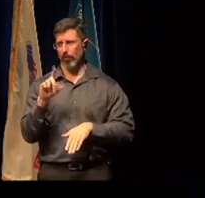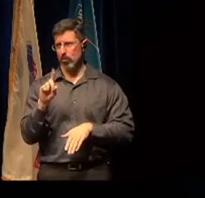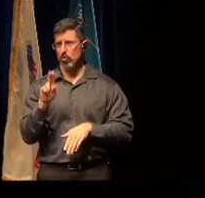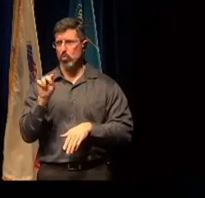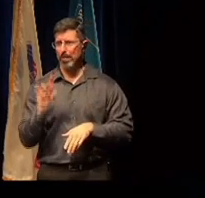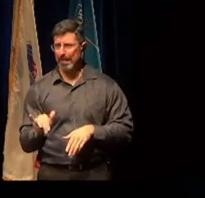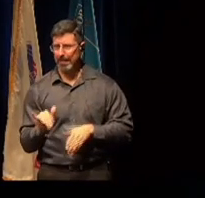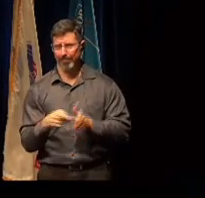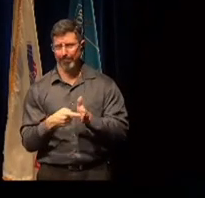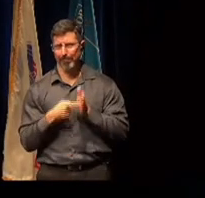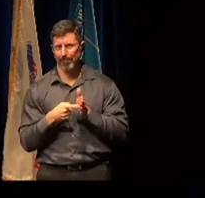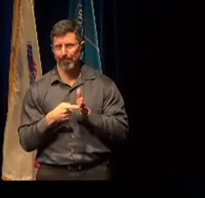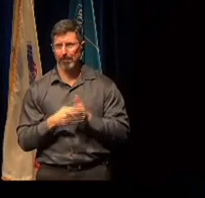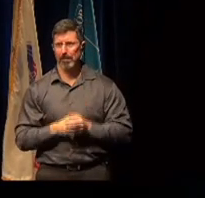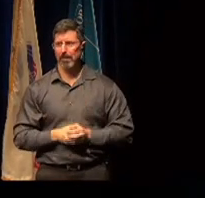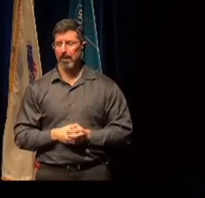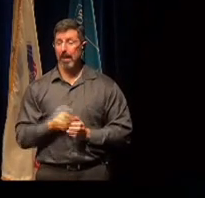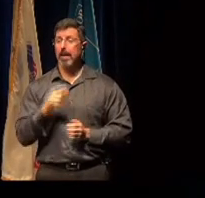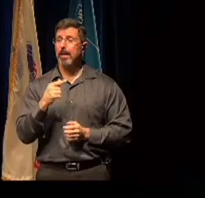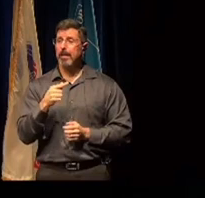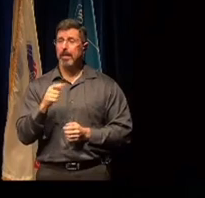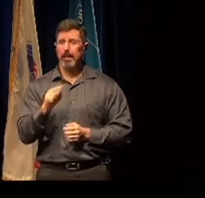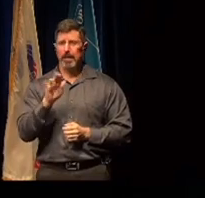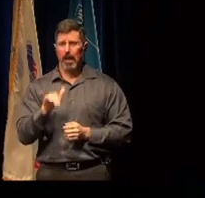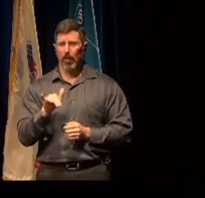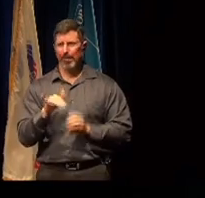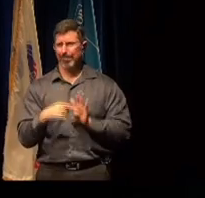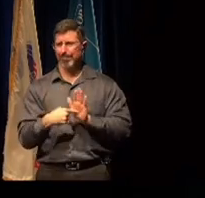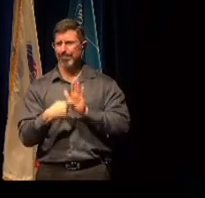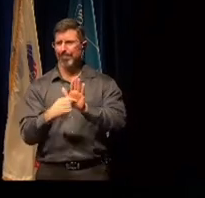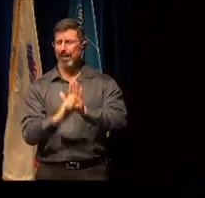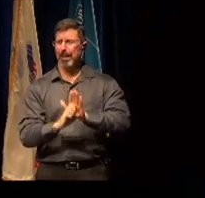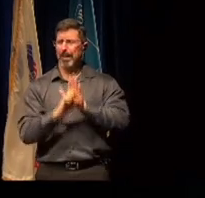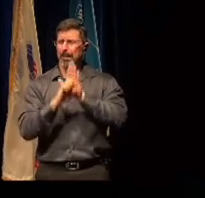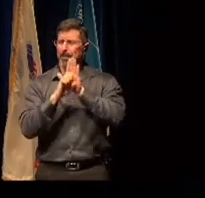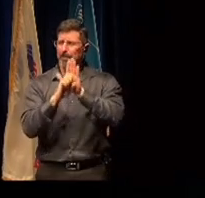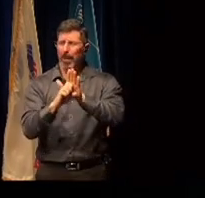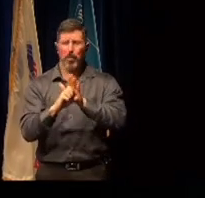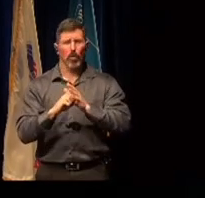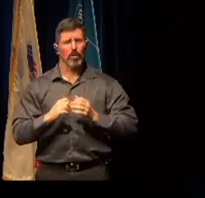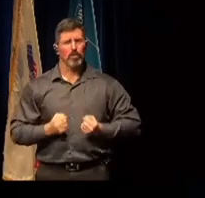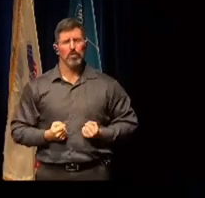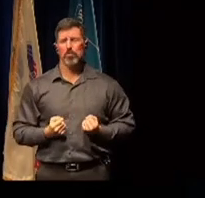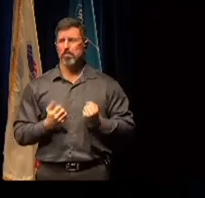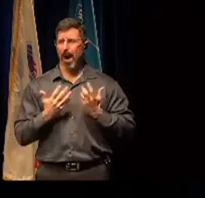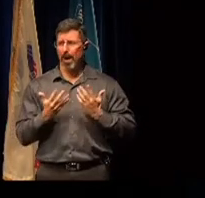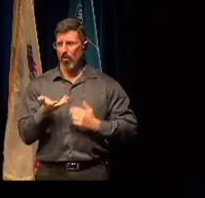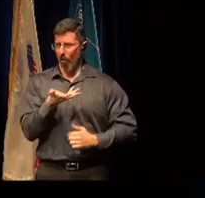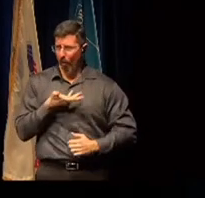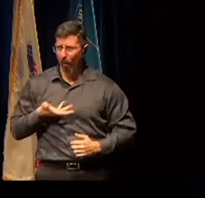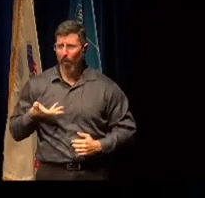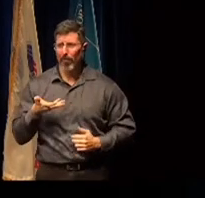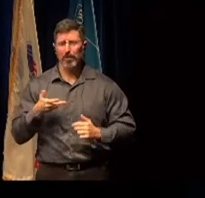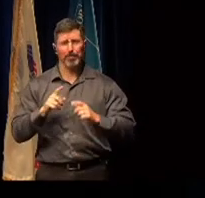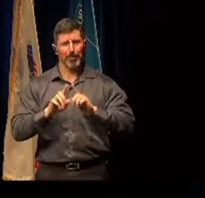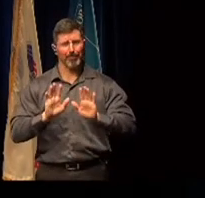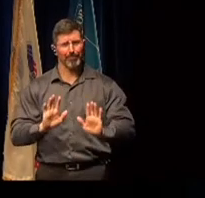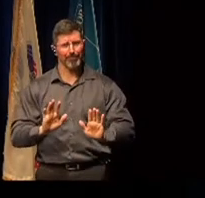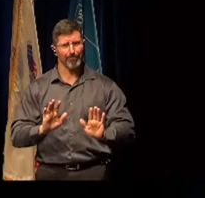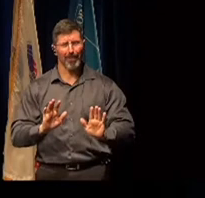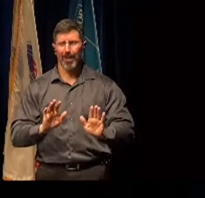left a lasting legacy that we can all learn from and be inspired by. And yet, the way he has impacted